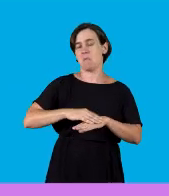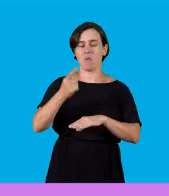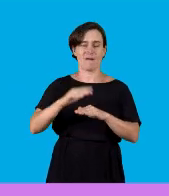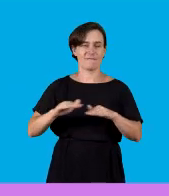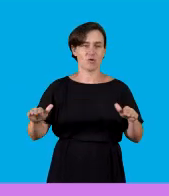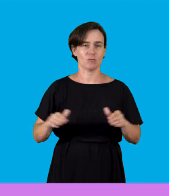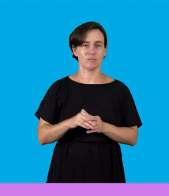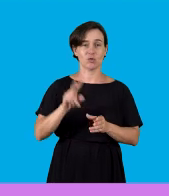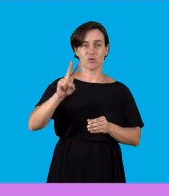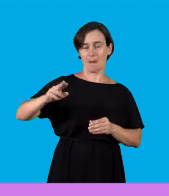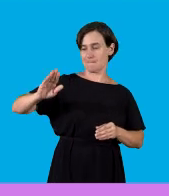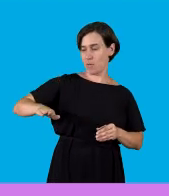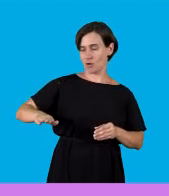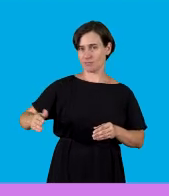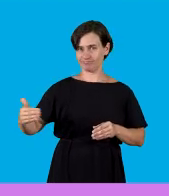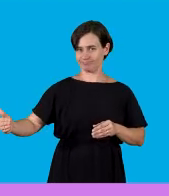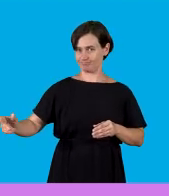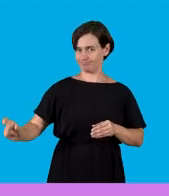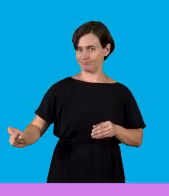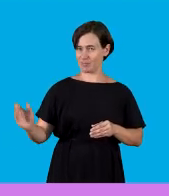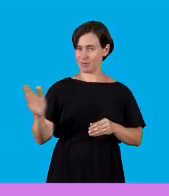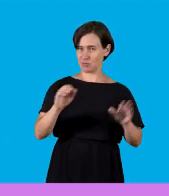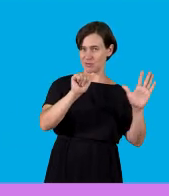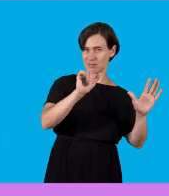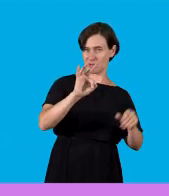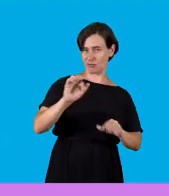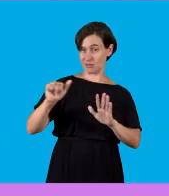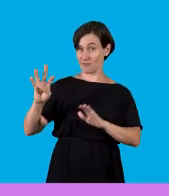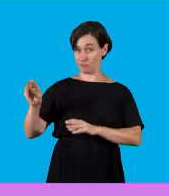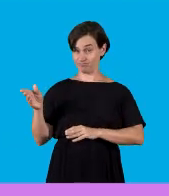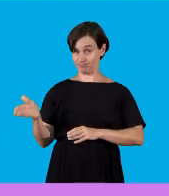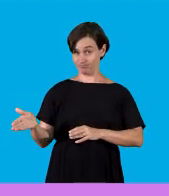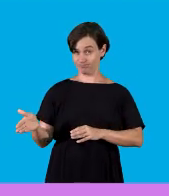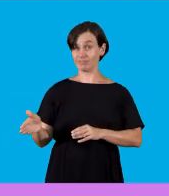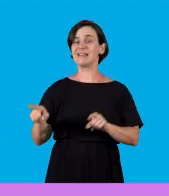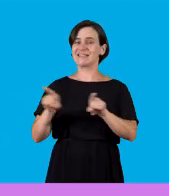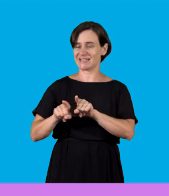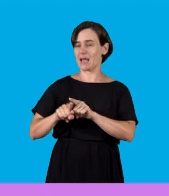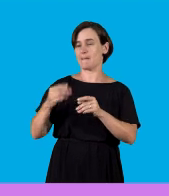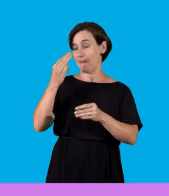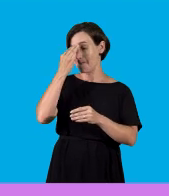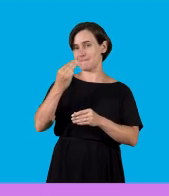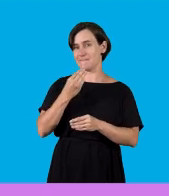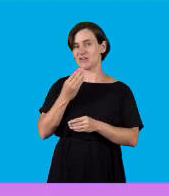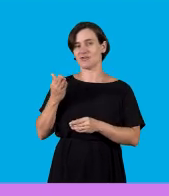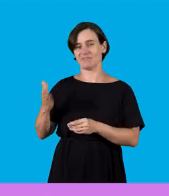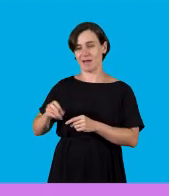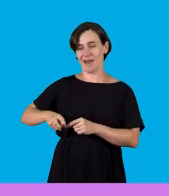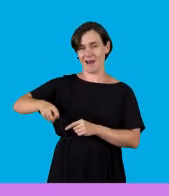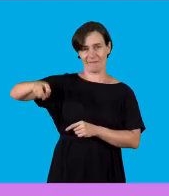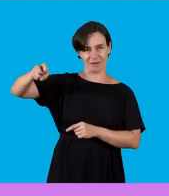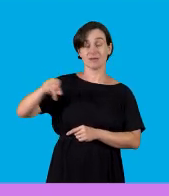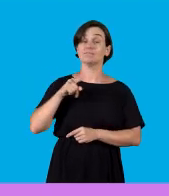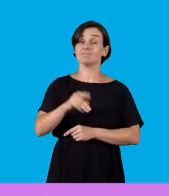of an escalator there between shop 63 and 64 that goes up again. So these signs, they indicate to us